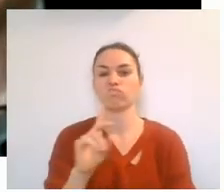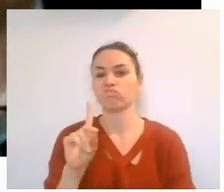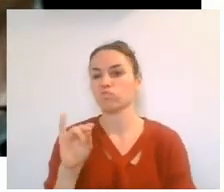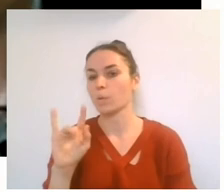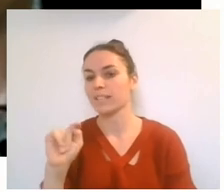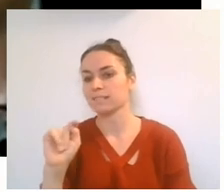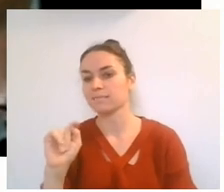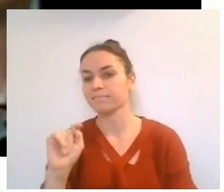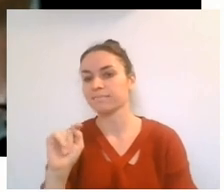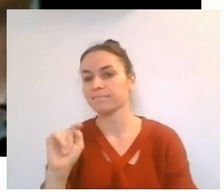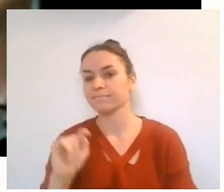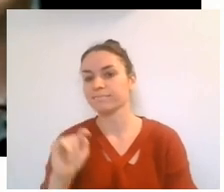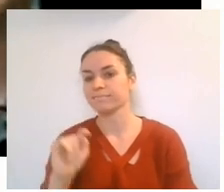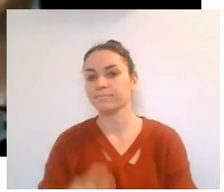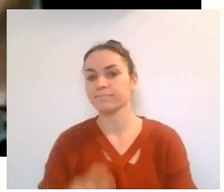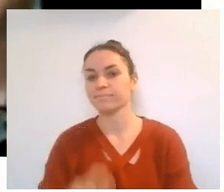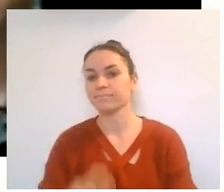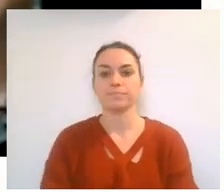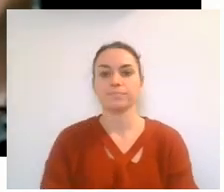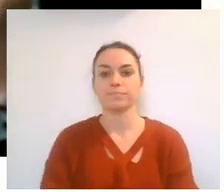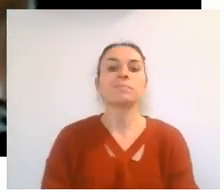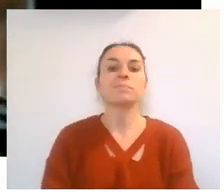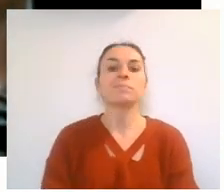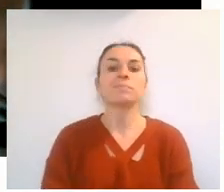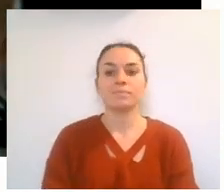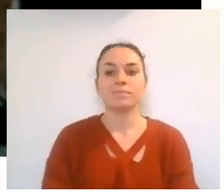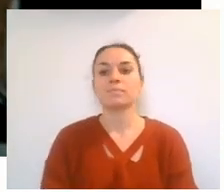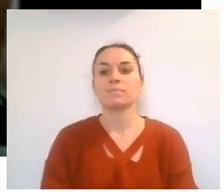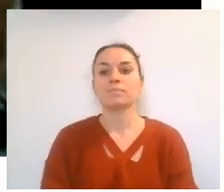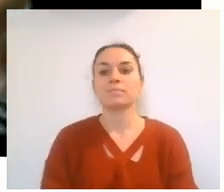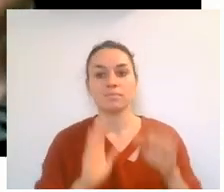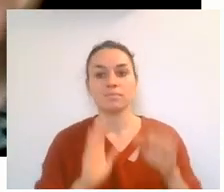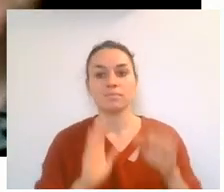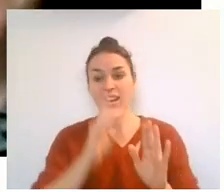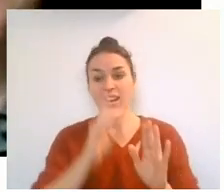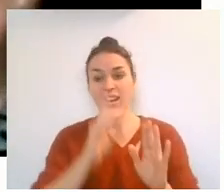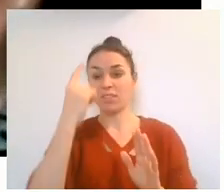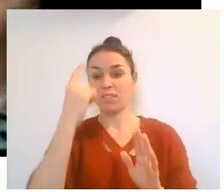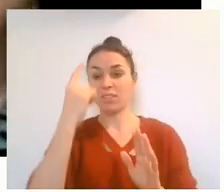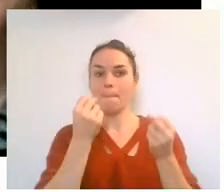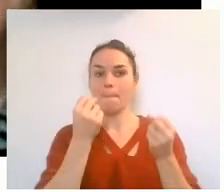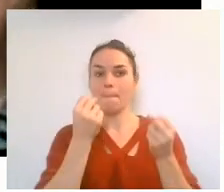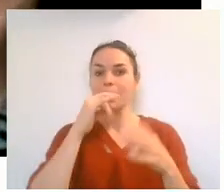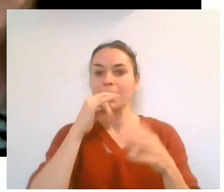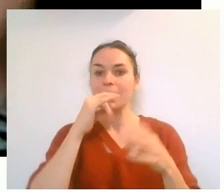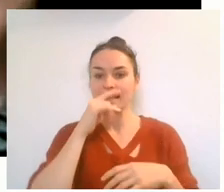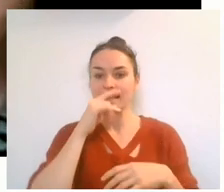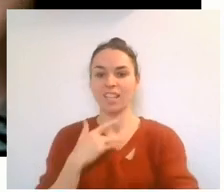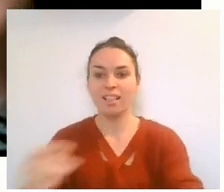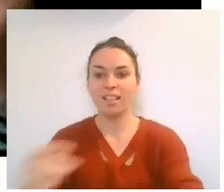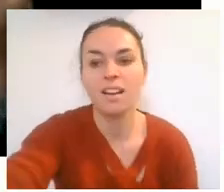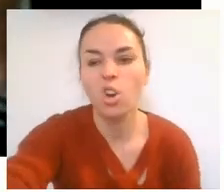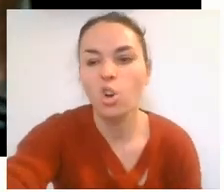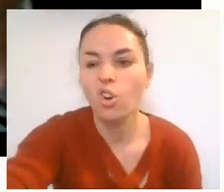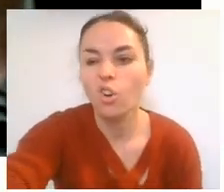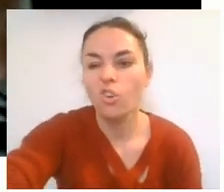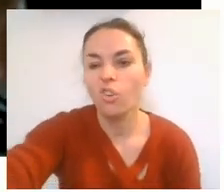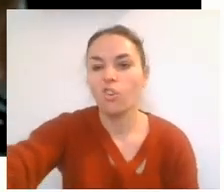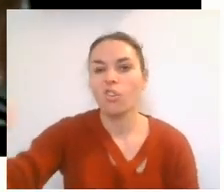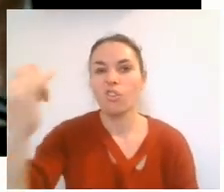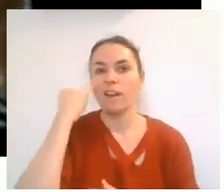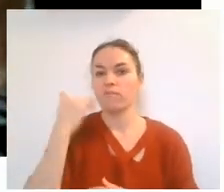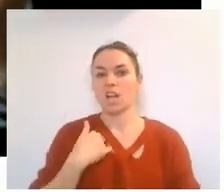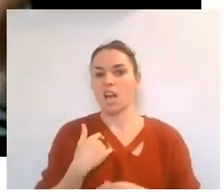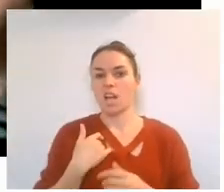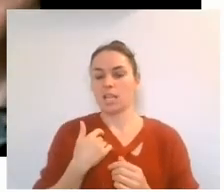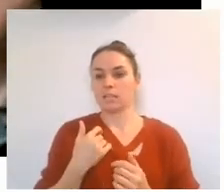are a lot of kids and a lot of people who think if you're not, you know, at the calculus level by, you know, fifth grade, then you should just,